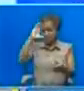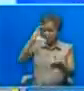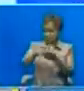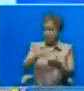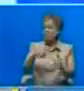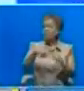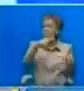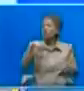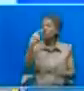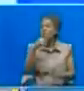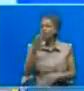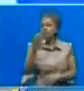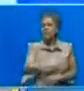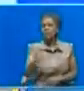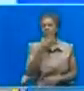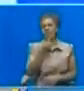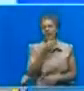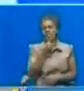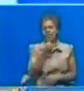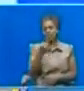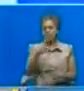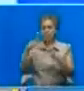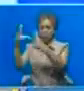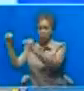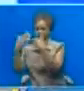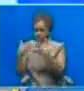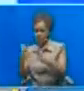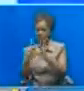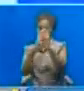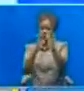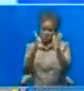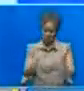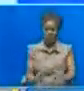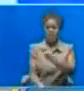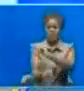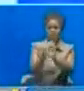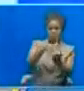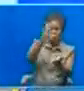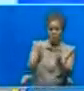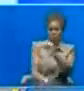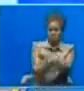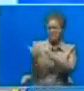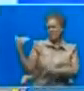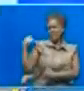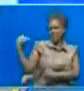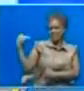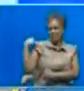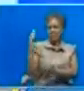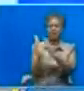killed by her stepfather, who's currently on the run. KTN's Catherine Owando gives us more on this disturbing